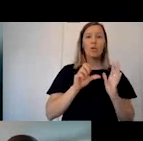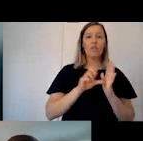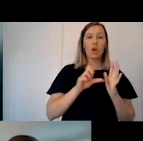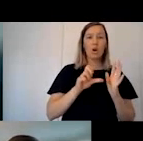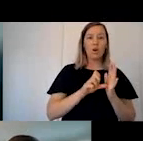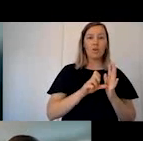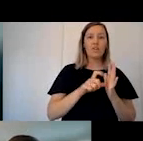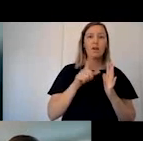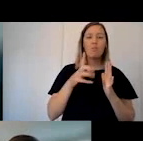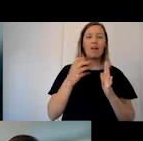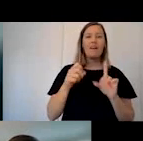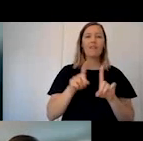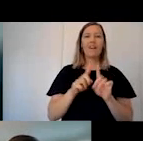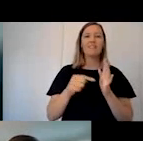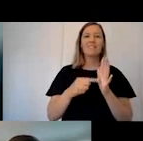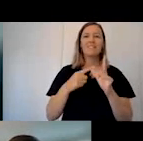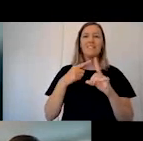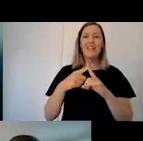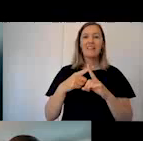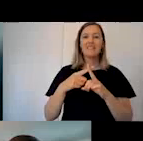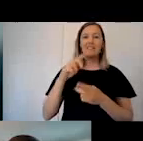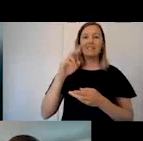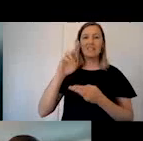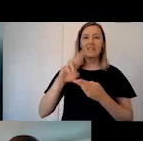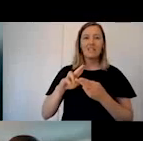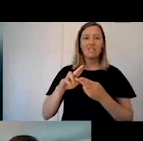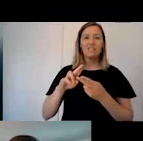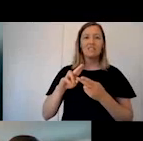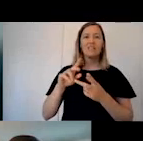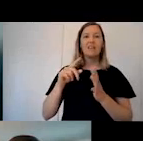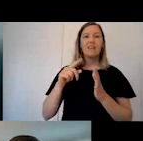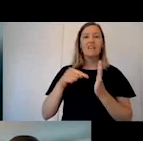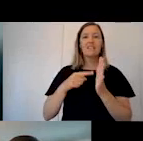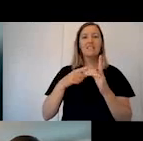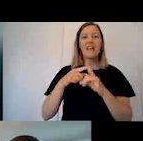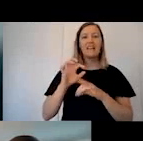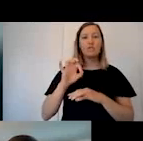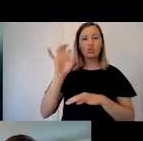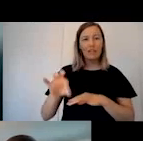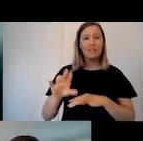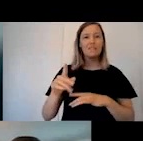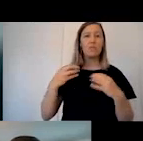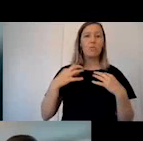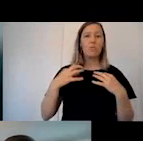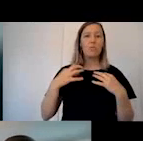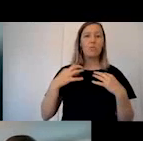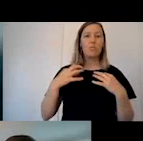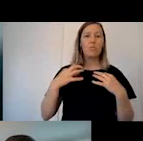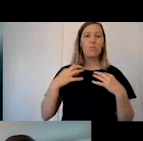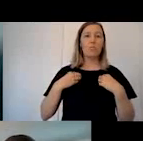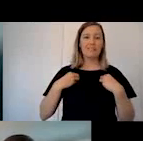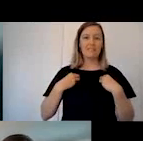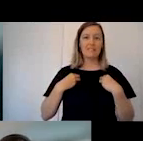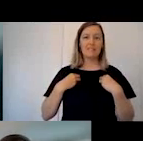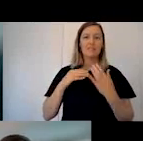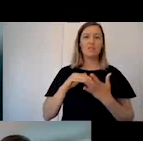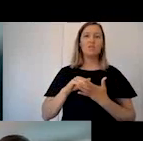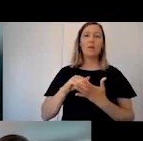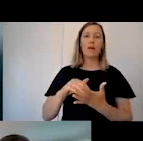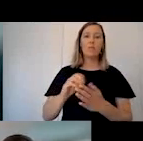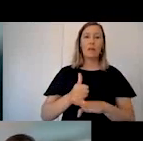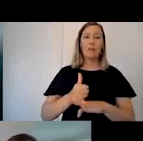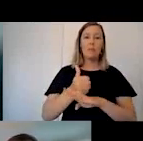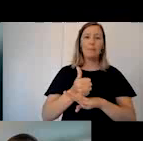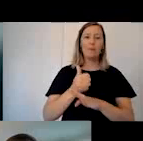tax deductions and tax credits that businesses can take to help, you know, implement legislation. So that's